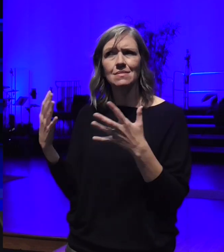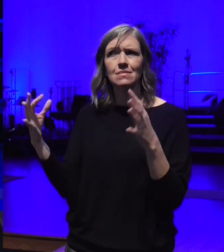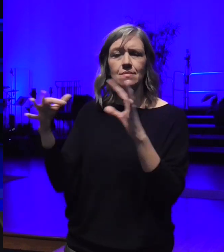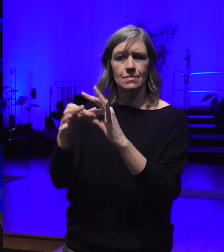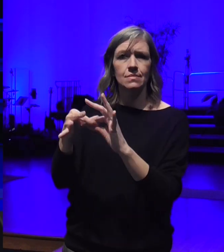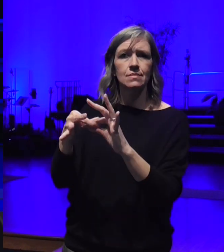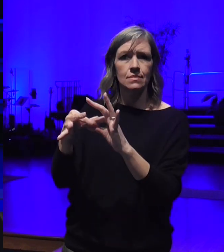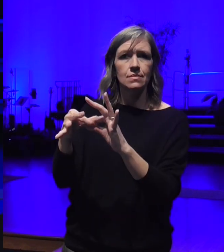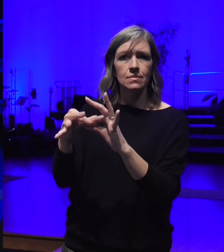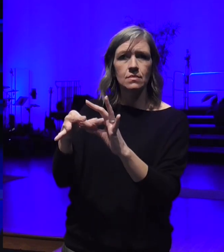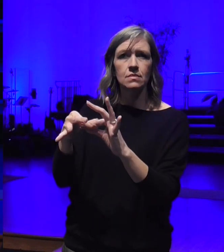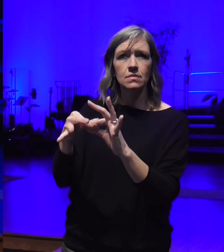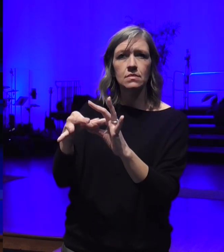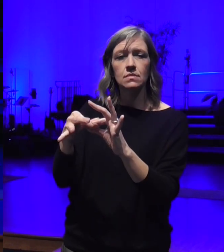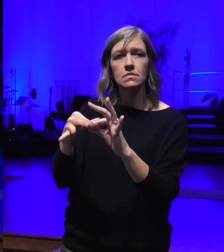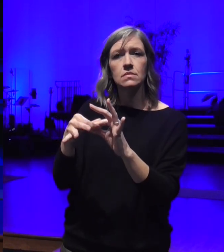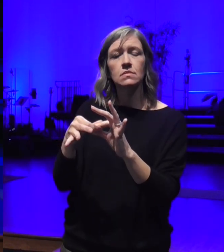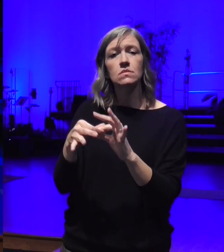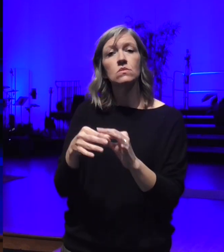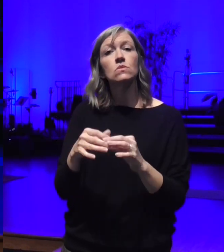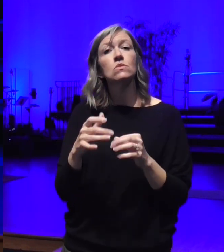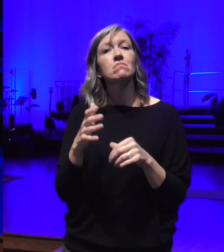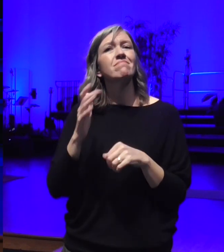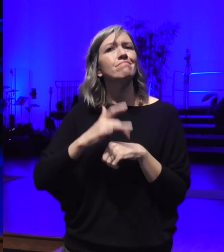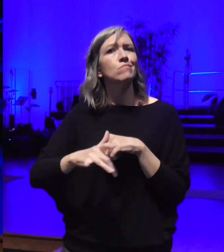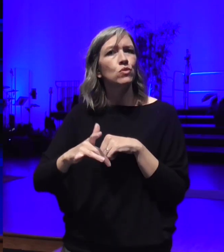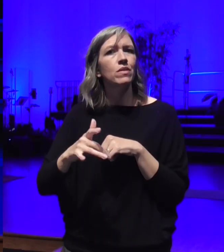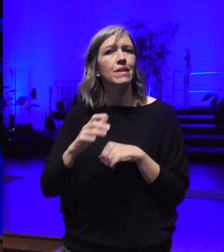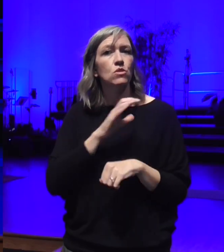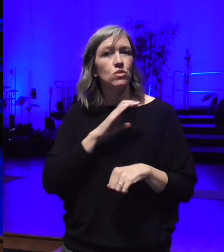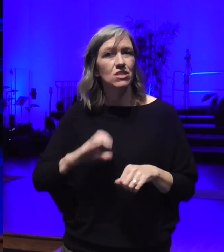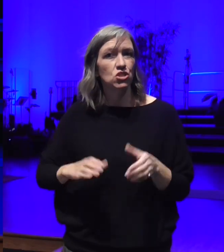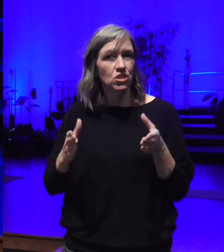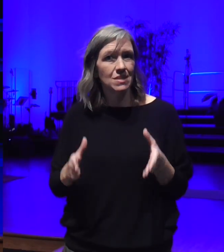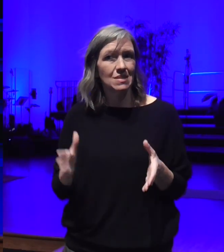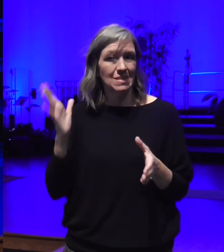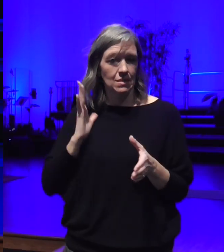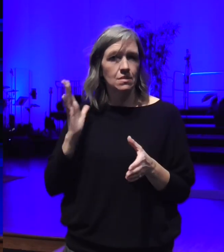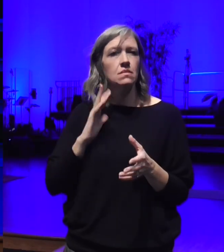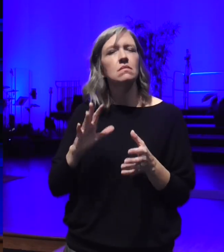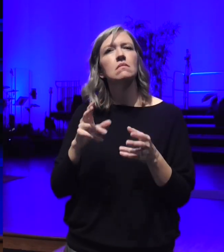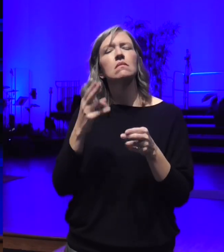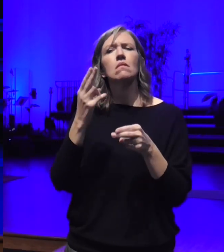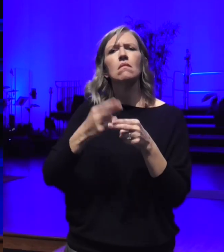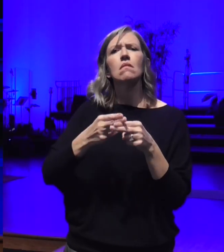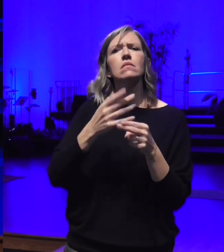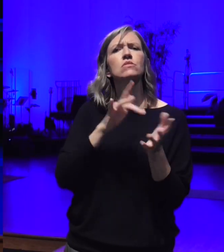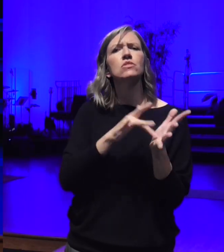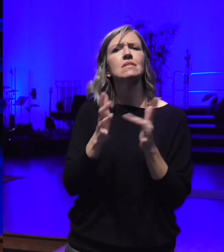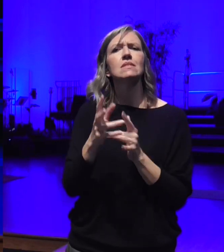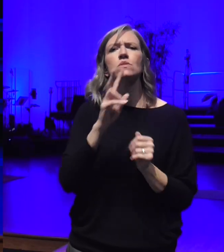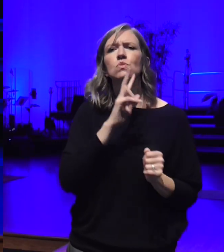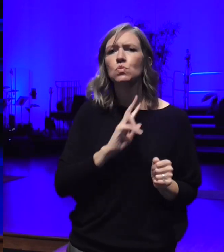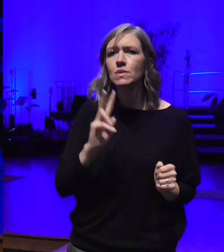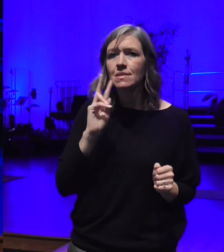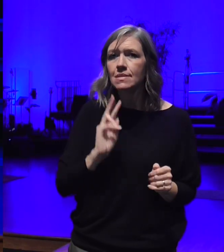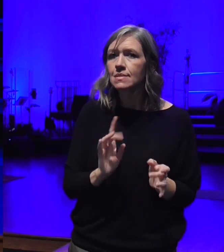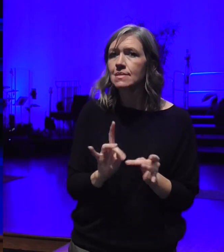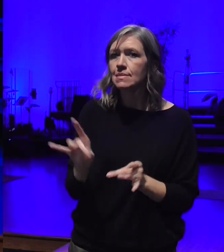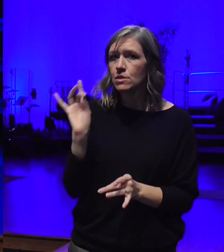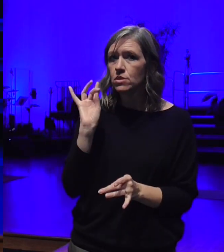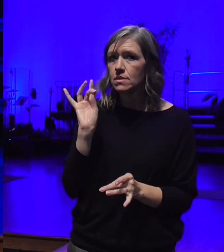connected. And some early Christians referred to Jesus as a twin spirit. There was